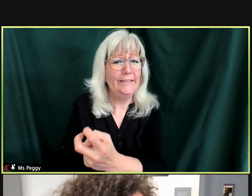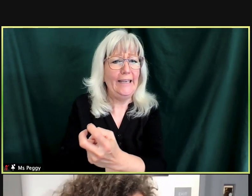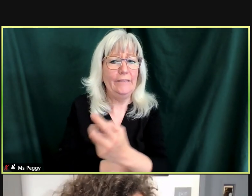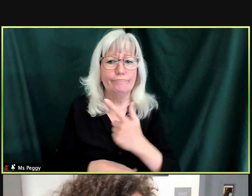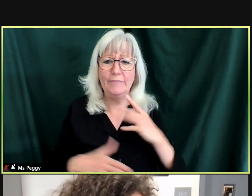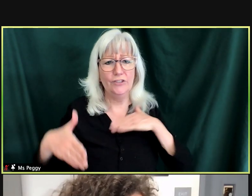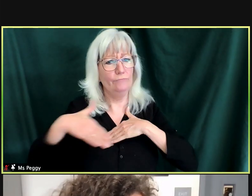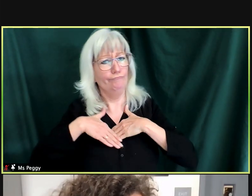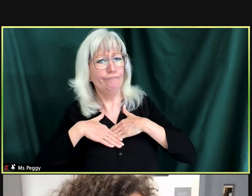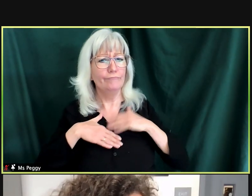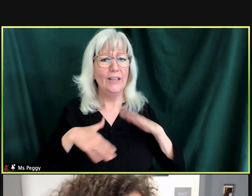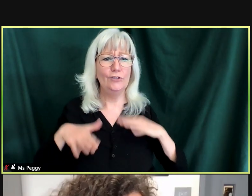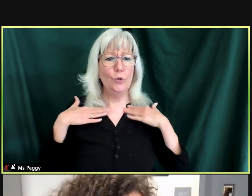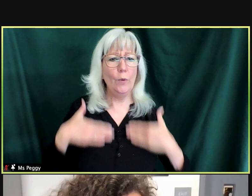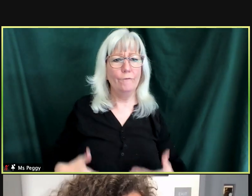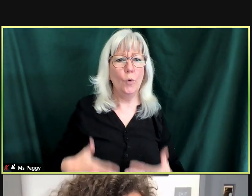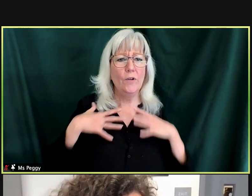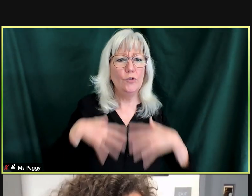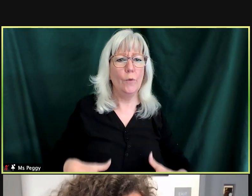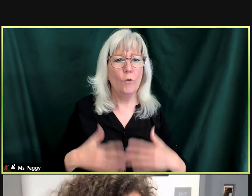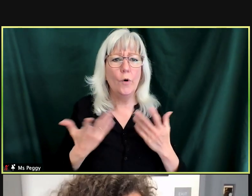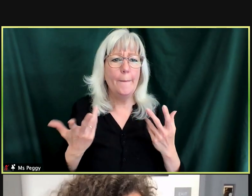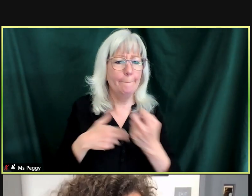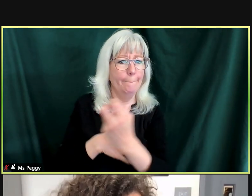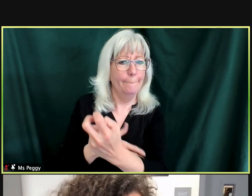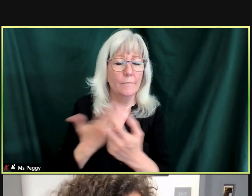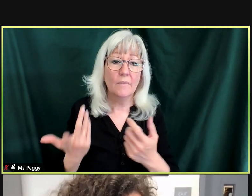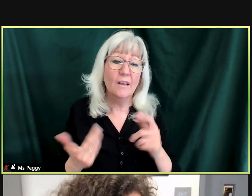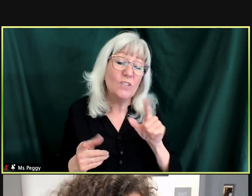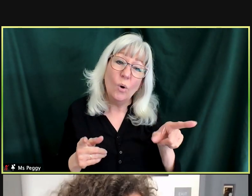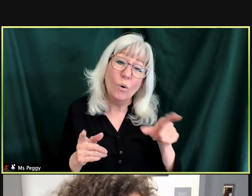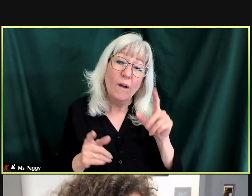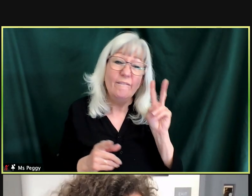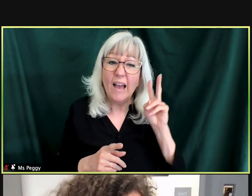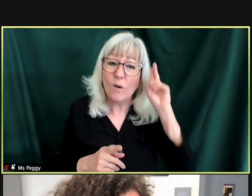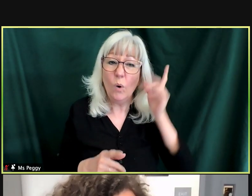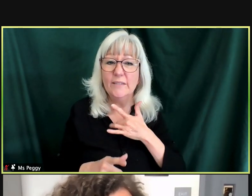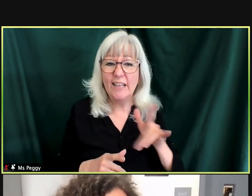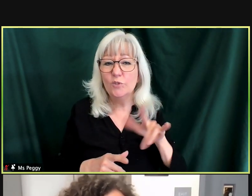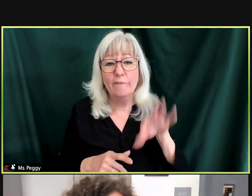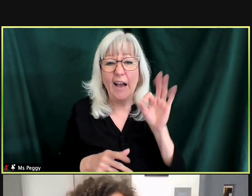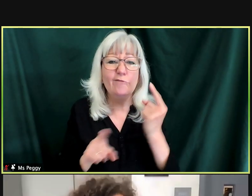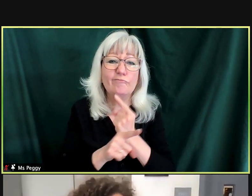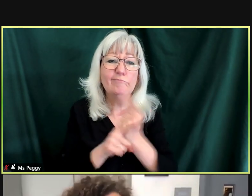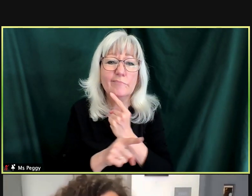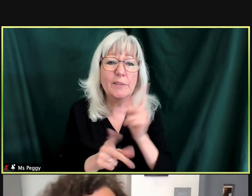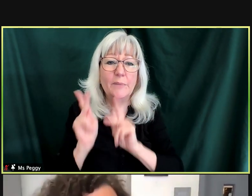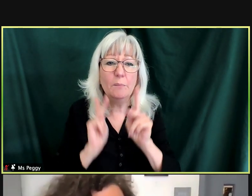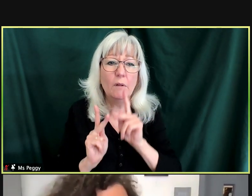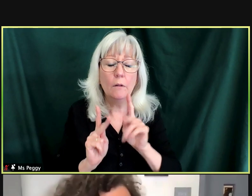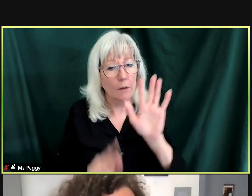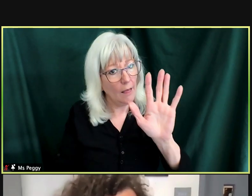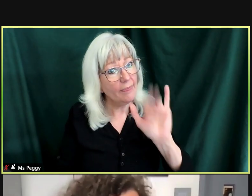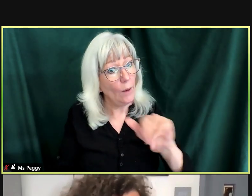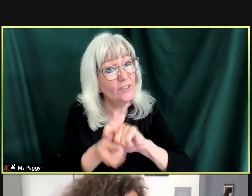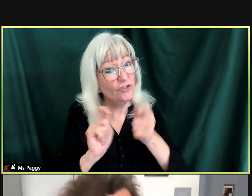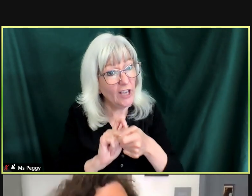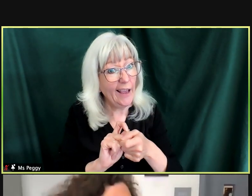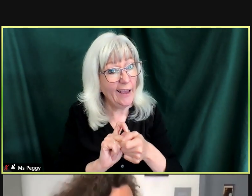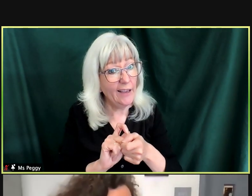uniform. So Van Gogh is drawing like everyday people. And that was a change in artwork after the